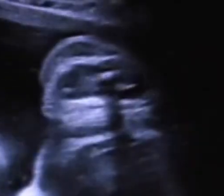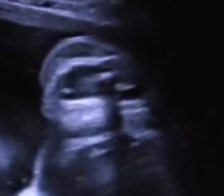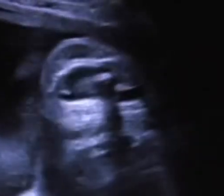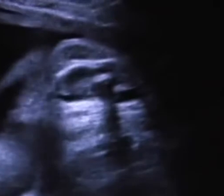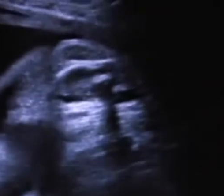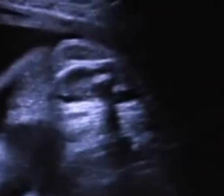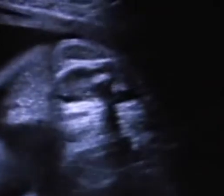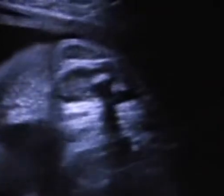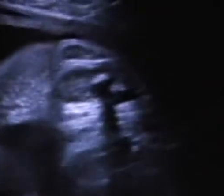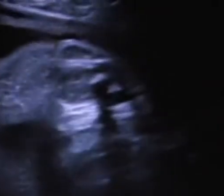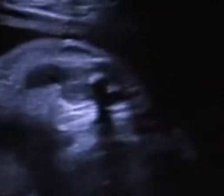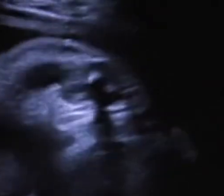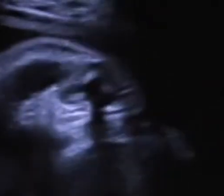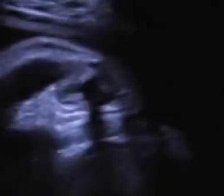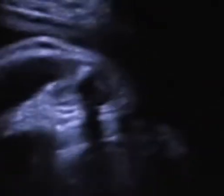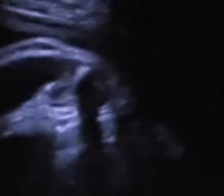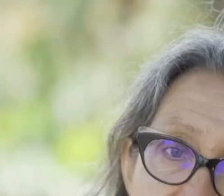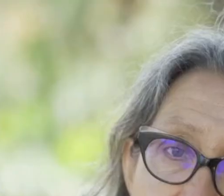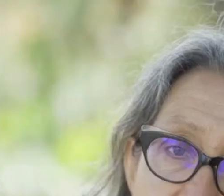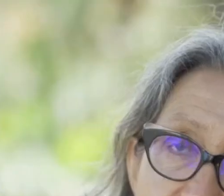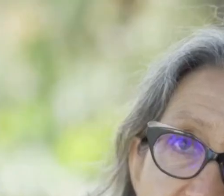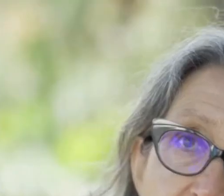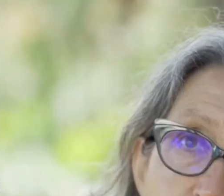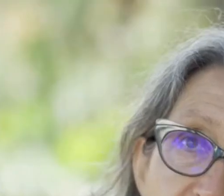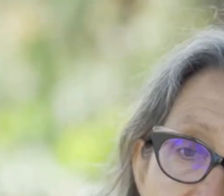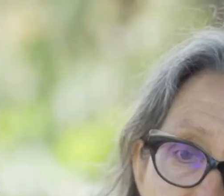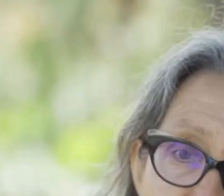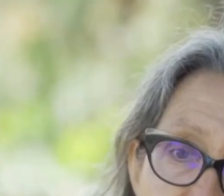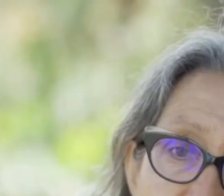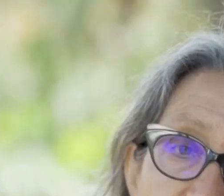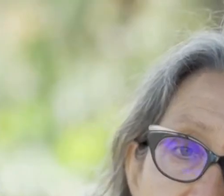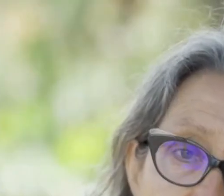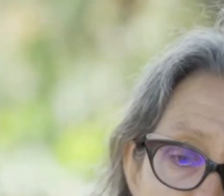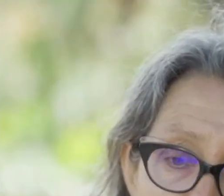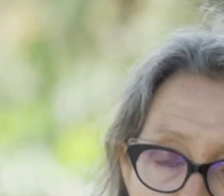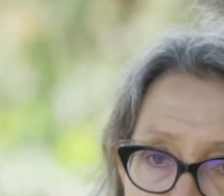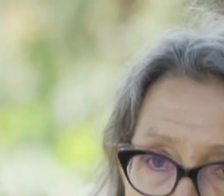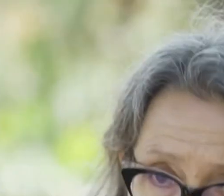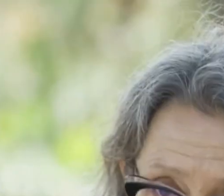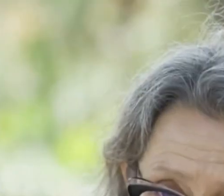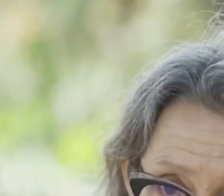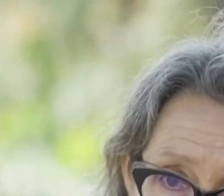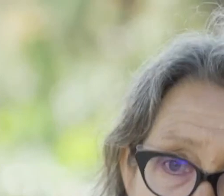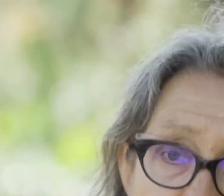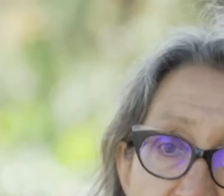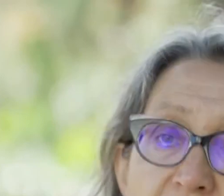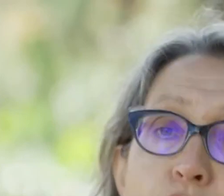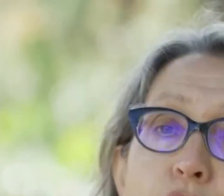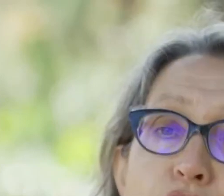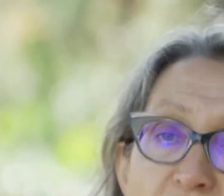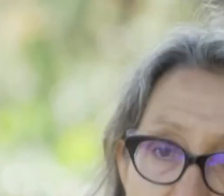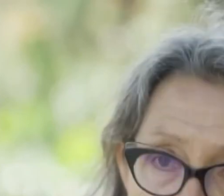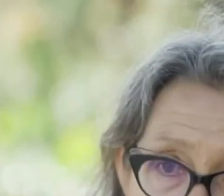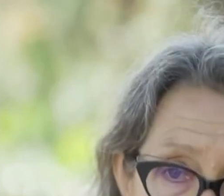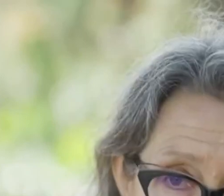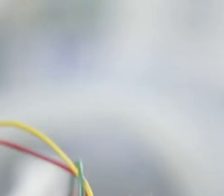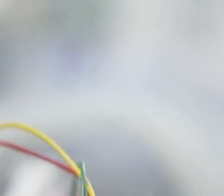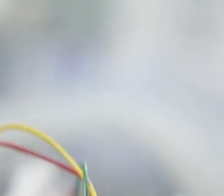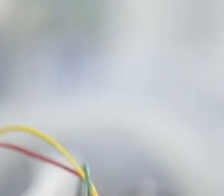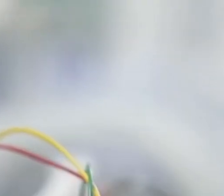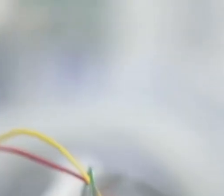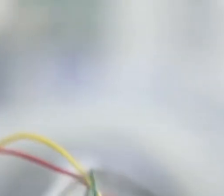to do, the province that is, was that dance programs have a defined enrollment. So you knew exactly who was going to come, how many people were there, and so